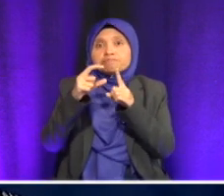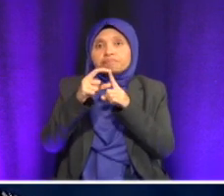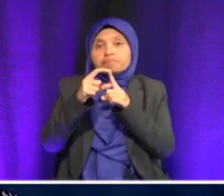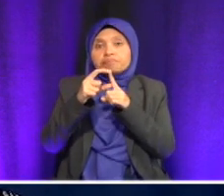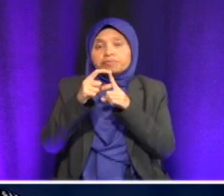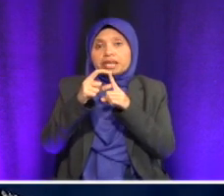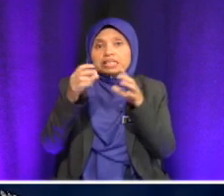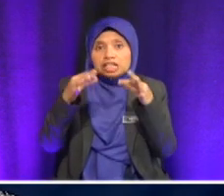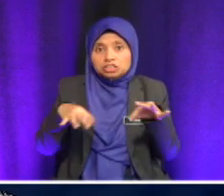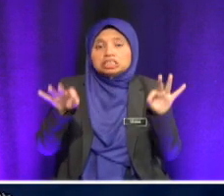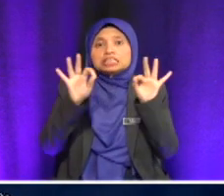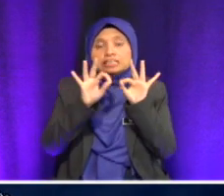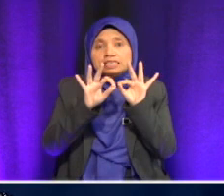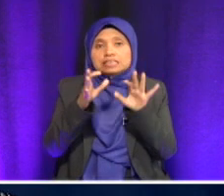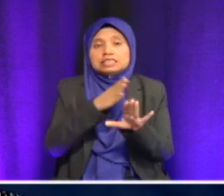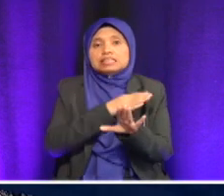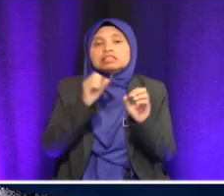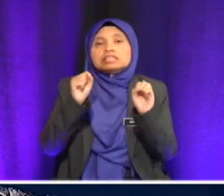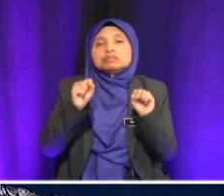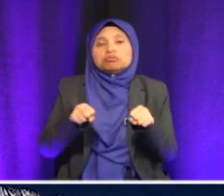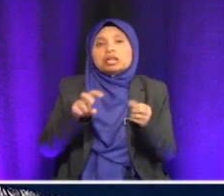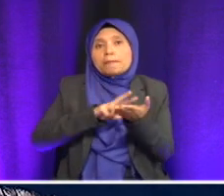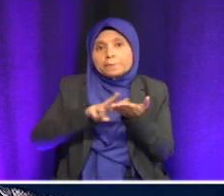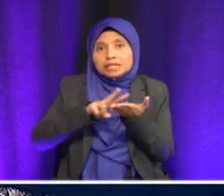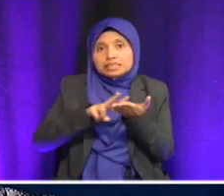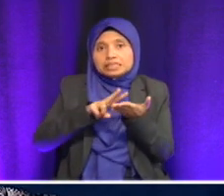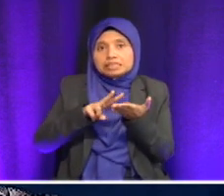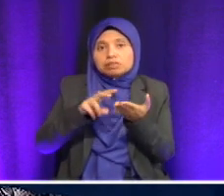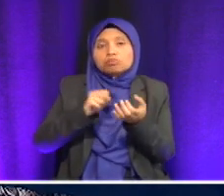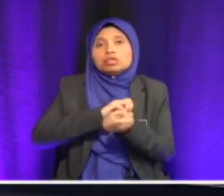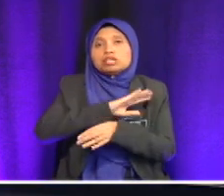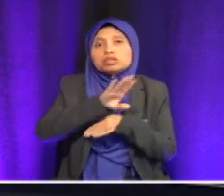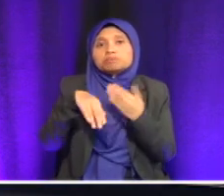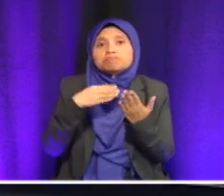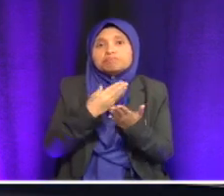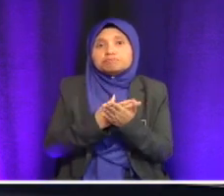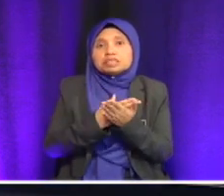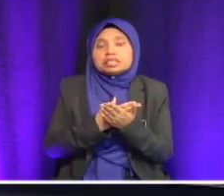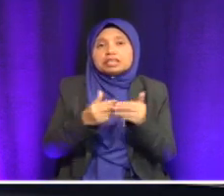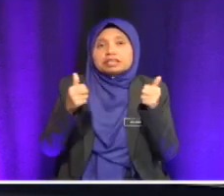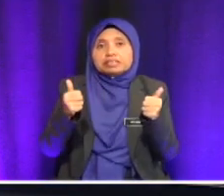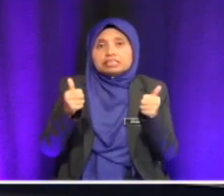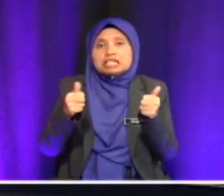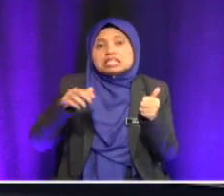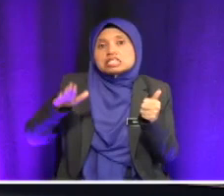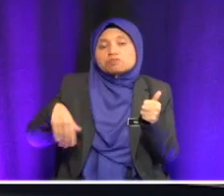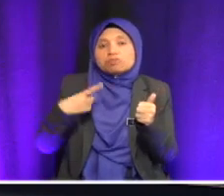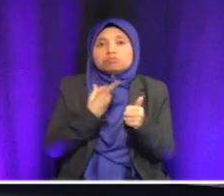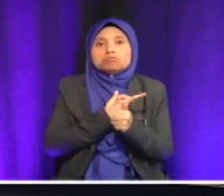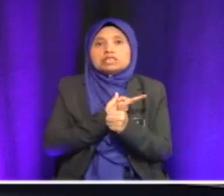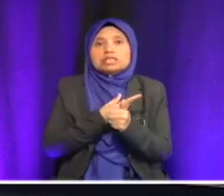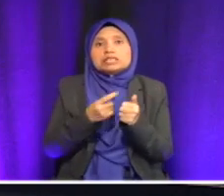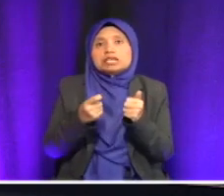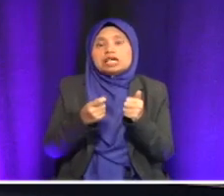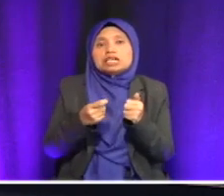grab the idea that reading is easy. Okay, so you have accomplished your objective. Good job, everyone. But before we proceed any further, teacher, is it